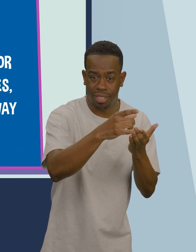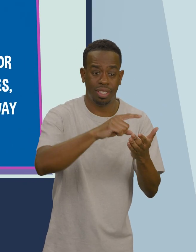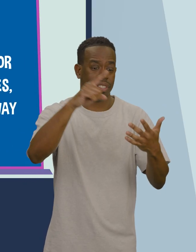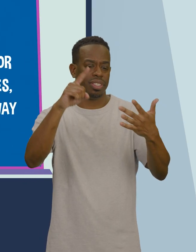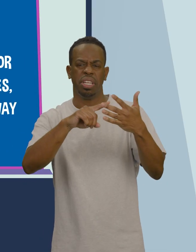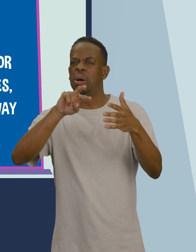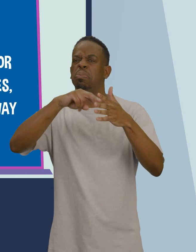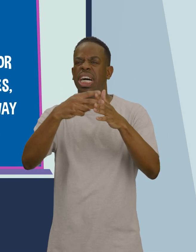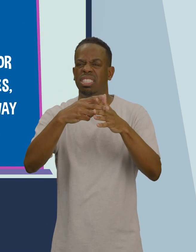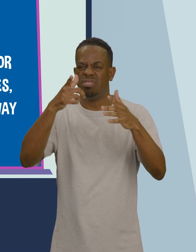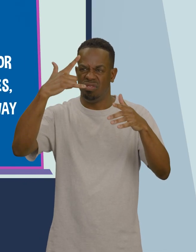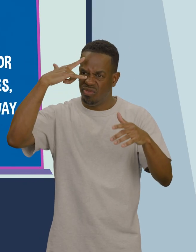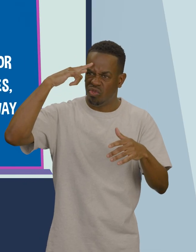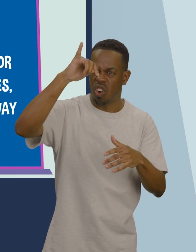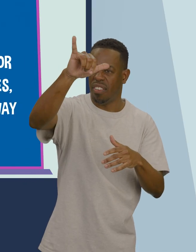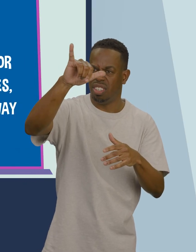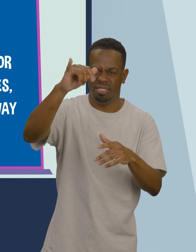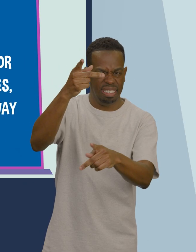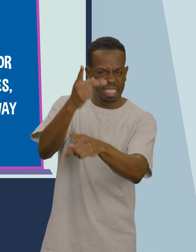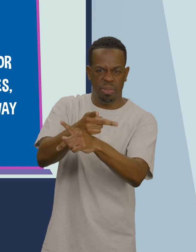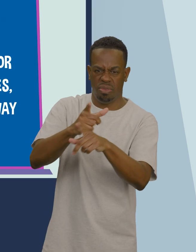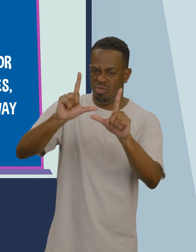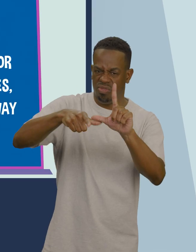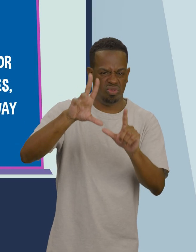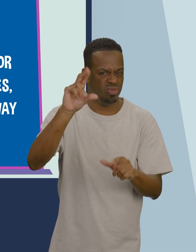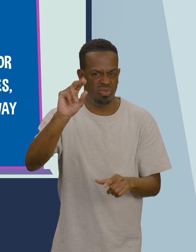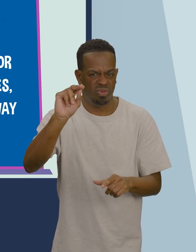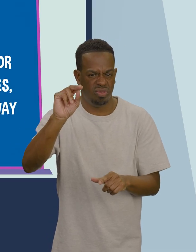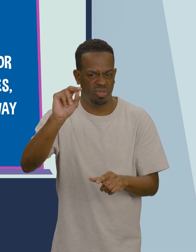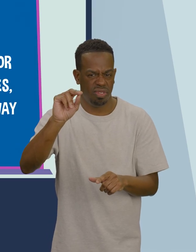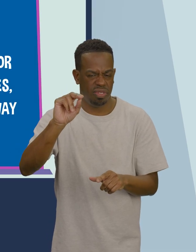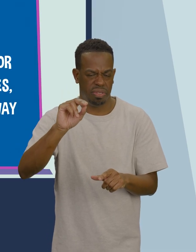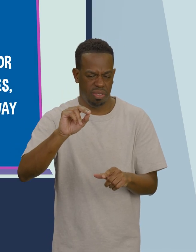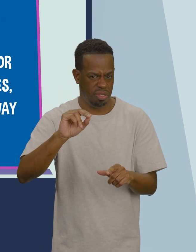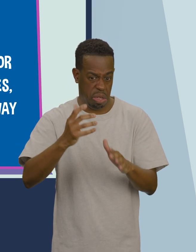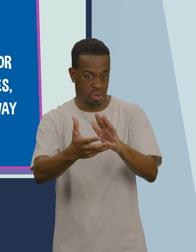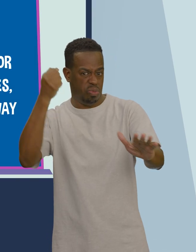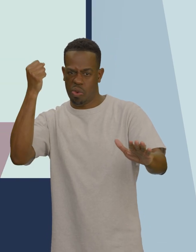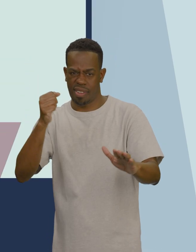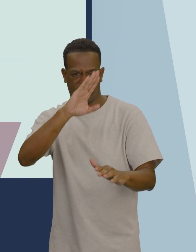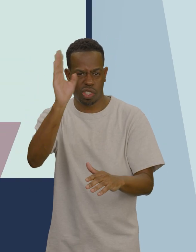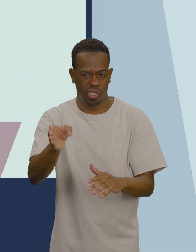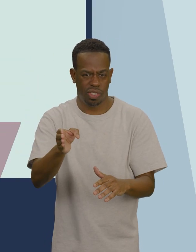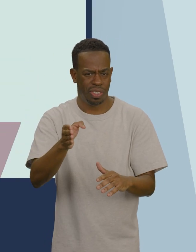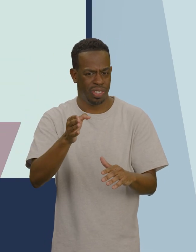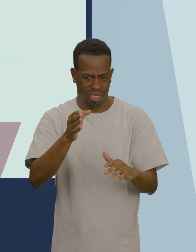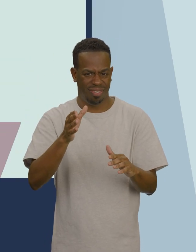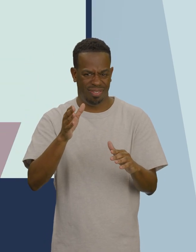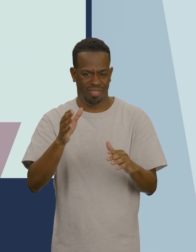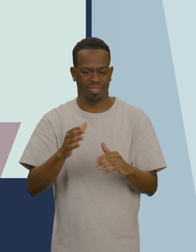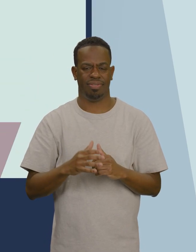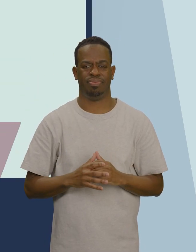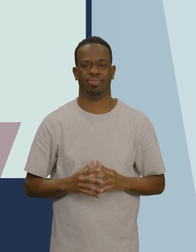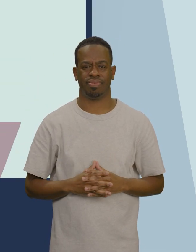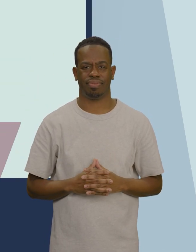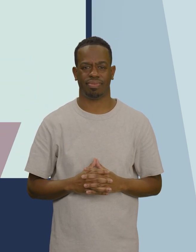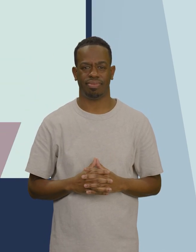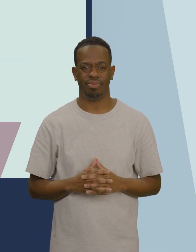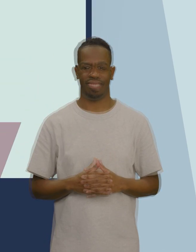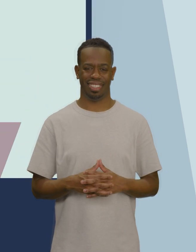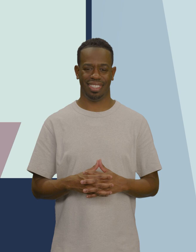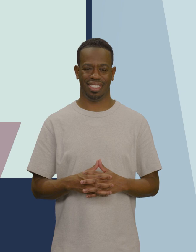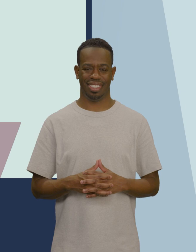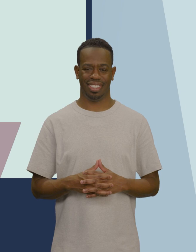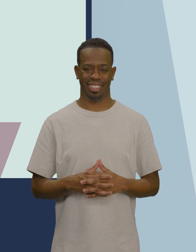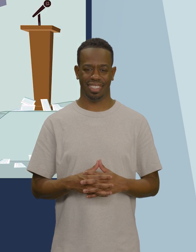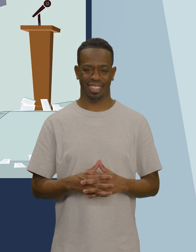Perpetual and irrevocable means when you're eligible for regional center services, it can never be taken away. It's there for the rest of your life, not just